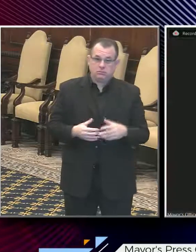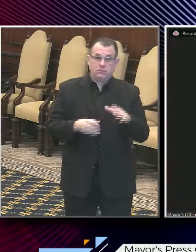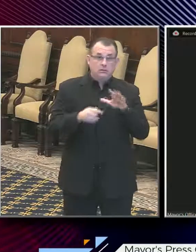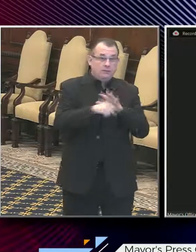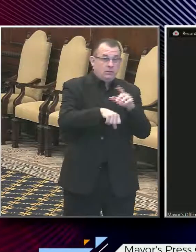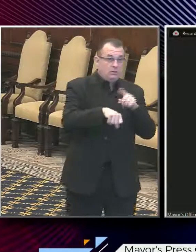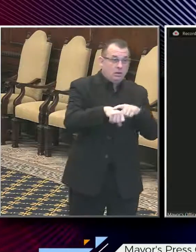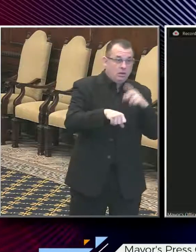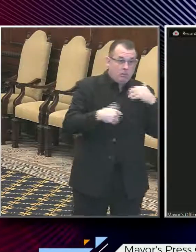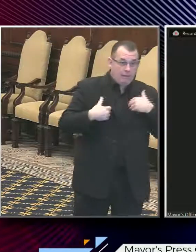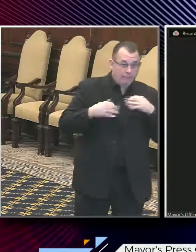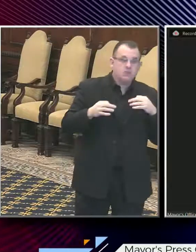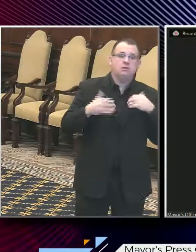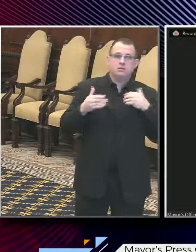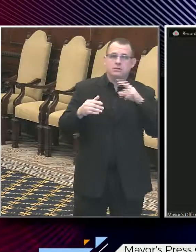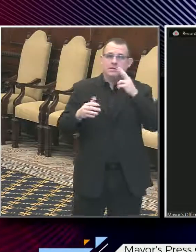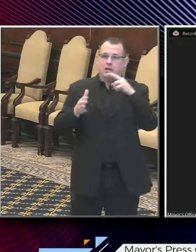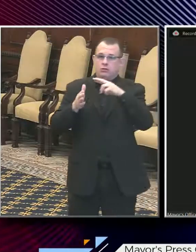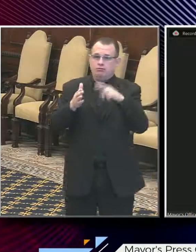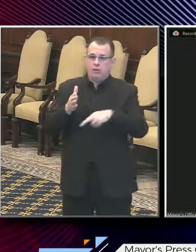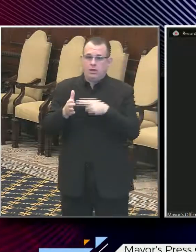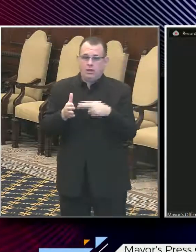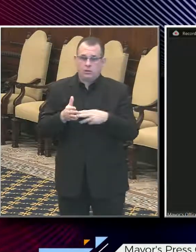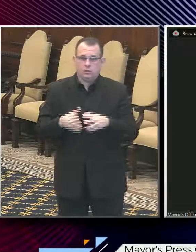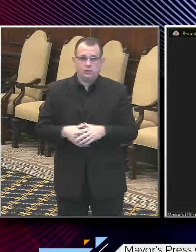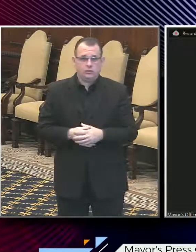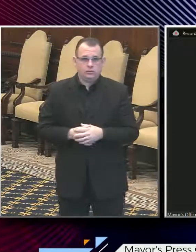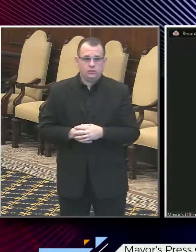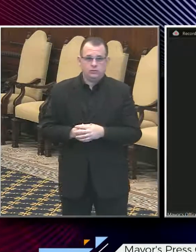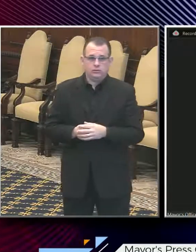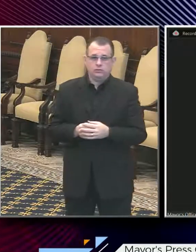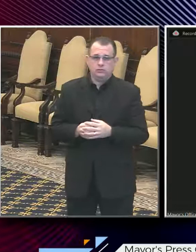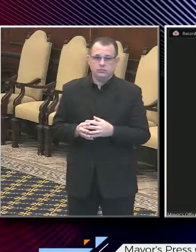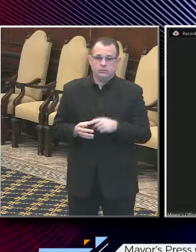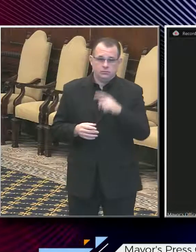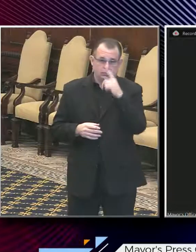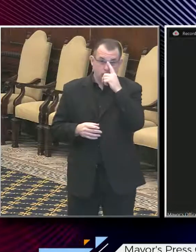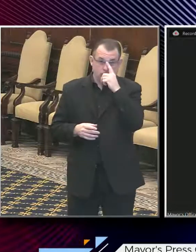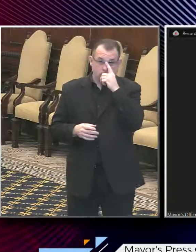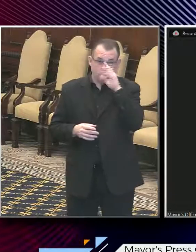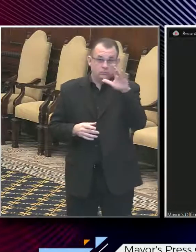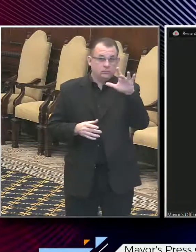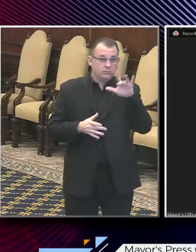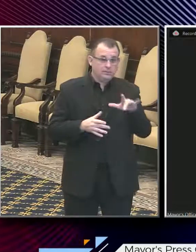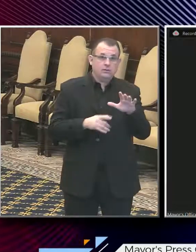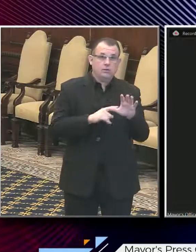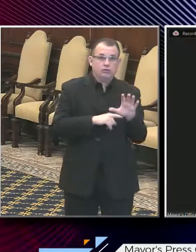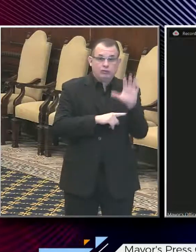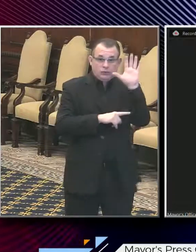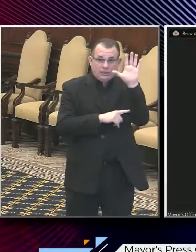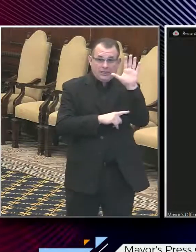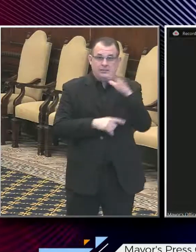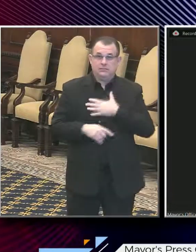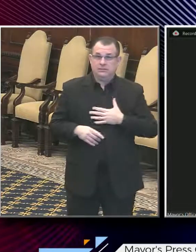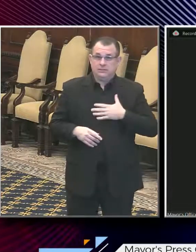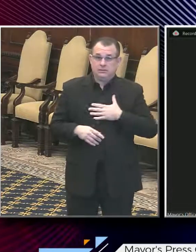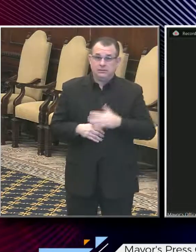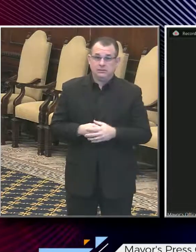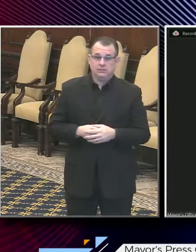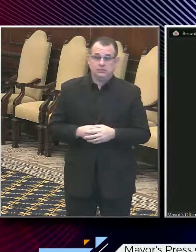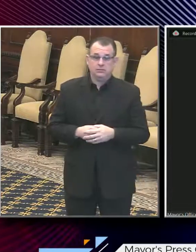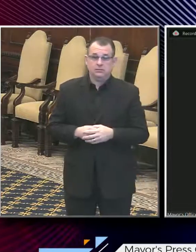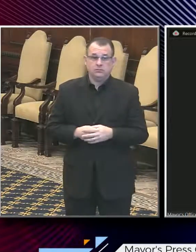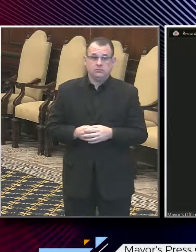time permits. For those who are logged in today, of course, you can use the raise your hand feature found under the